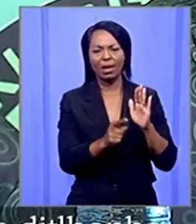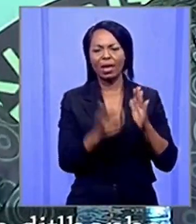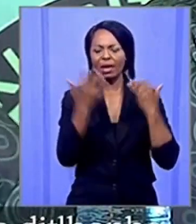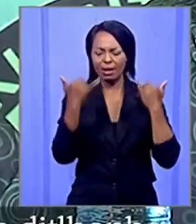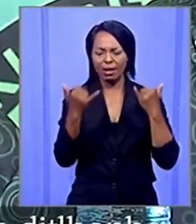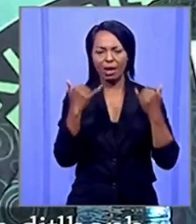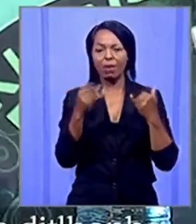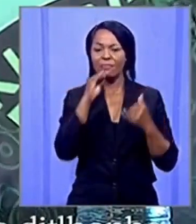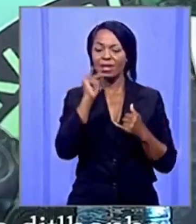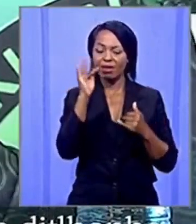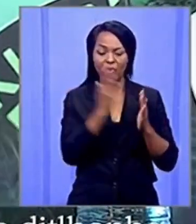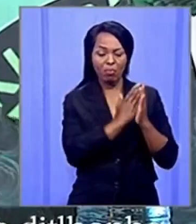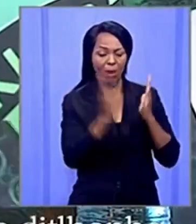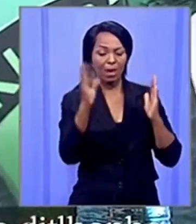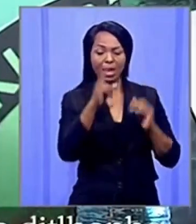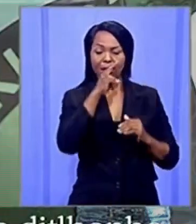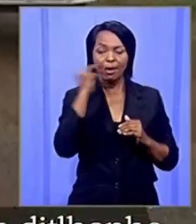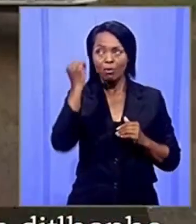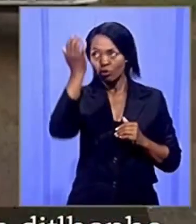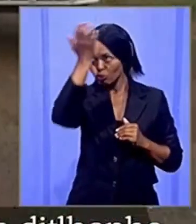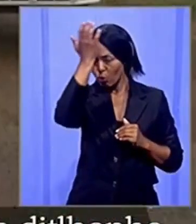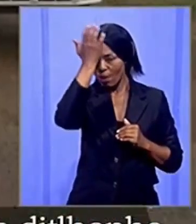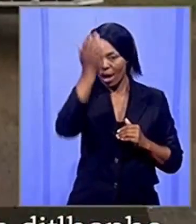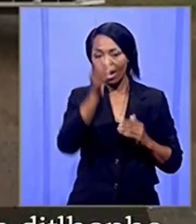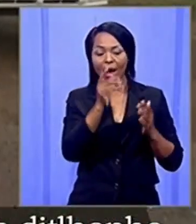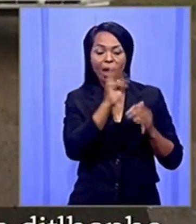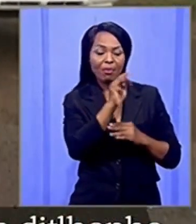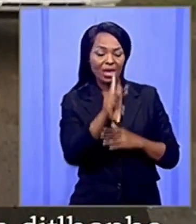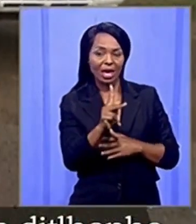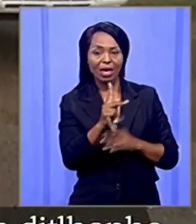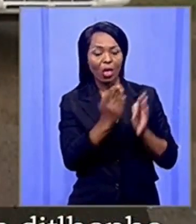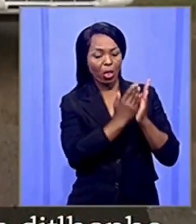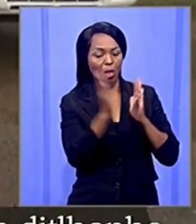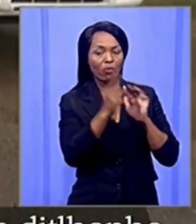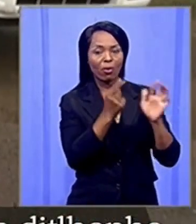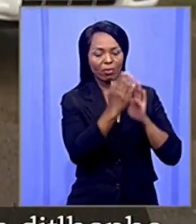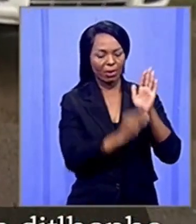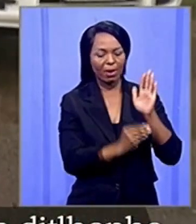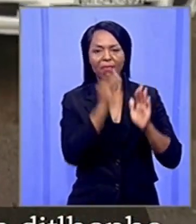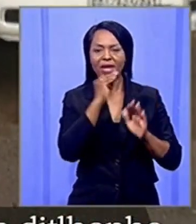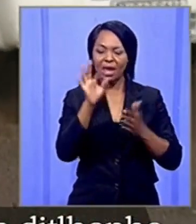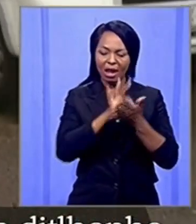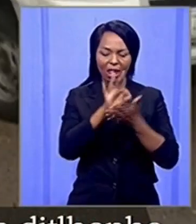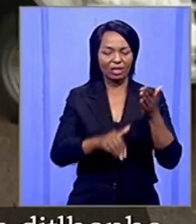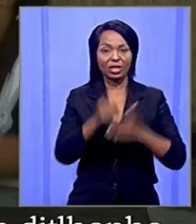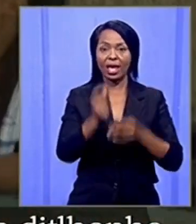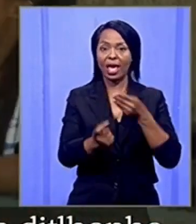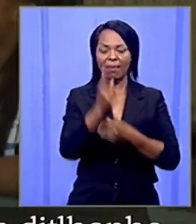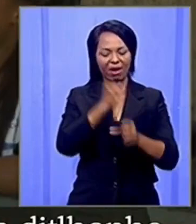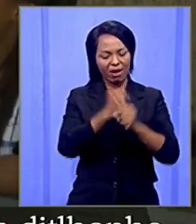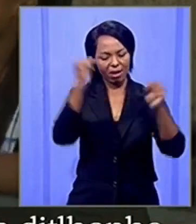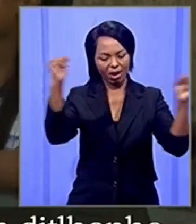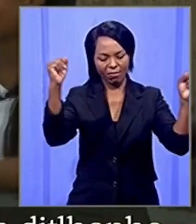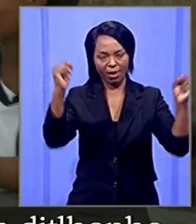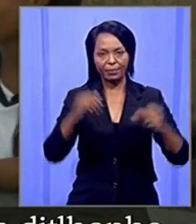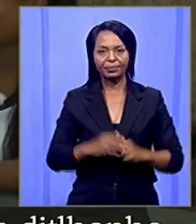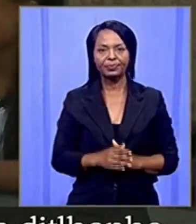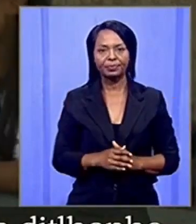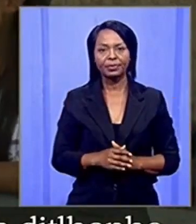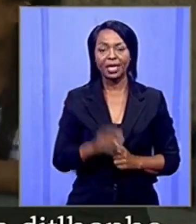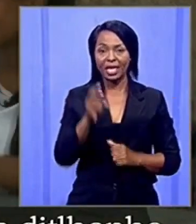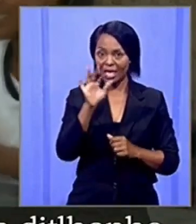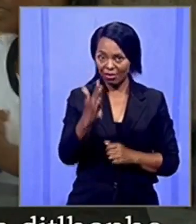be elections in this country. Gabagare bašwa ba mokgatlho wa MK ba tshoseditse ka gore ga go kitla go nna le ditlhopho mo nageng